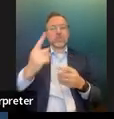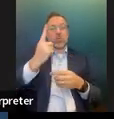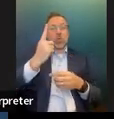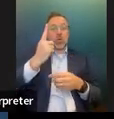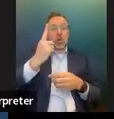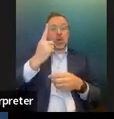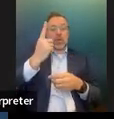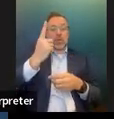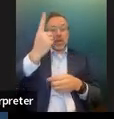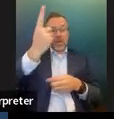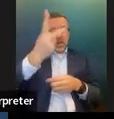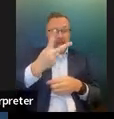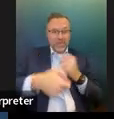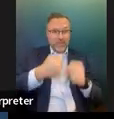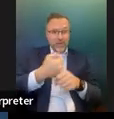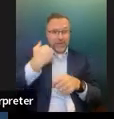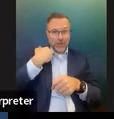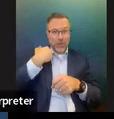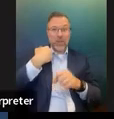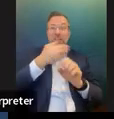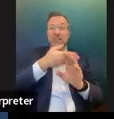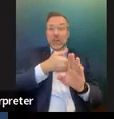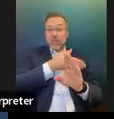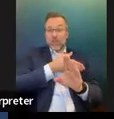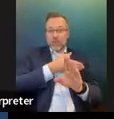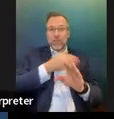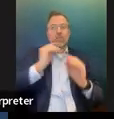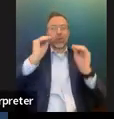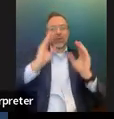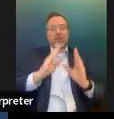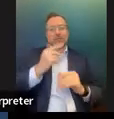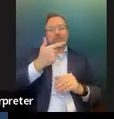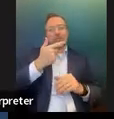ago, and before that, I was a teacher for 21 years.